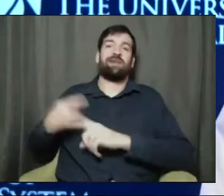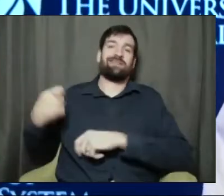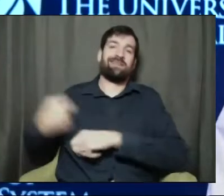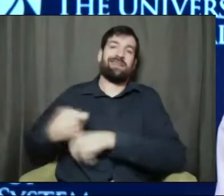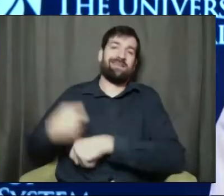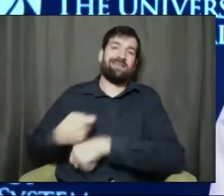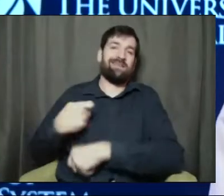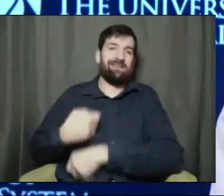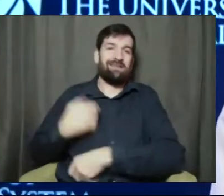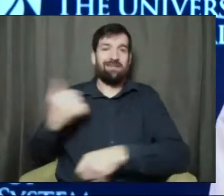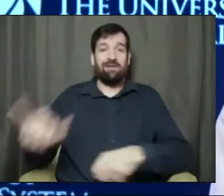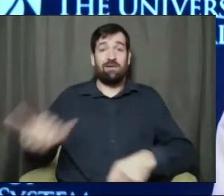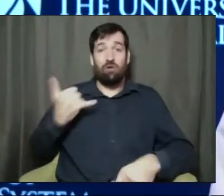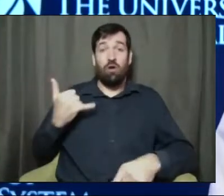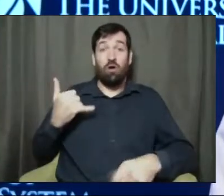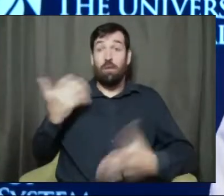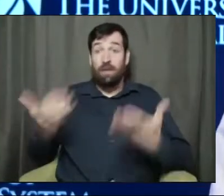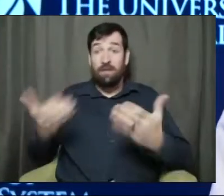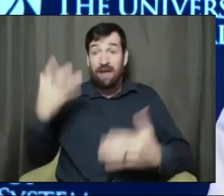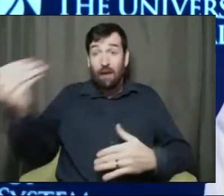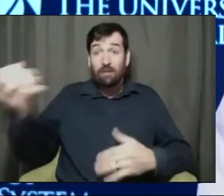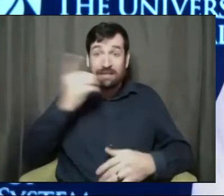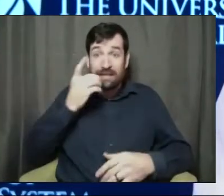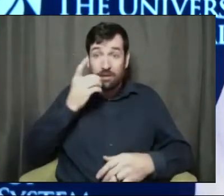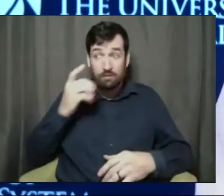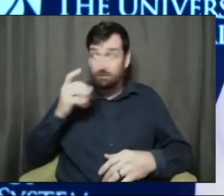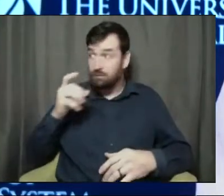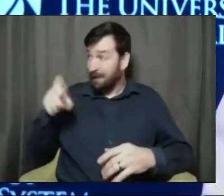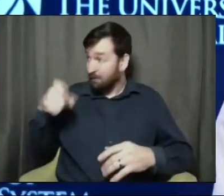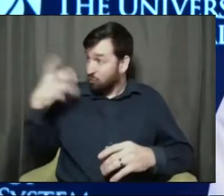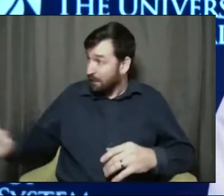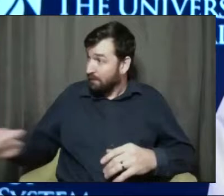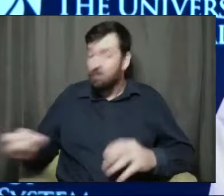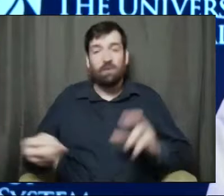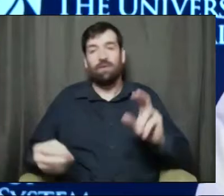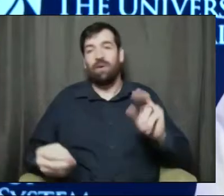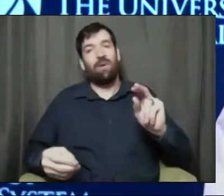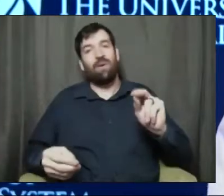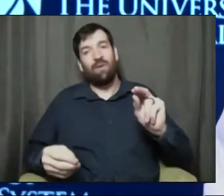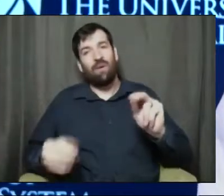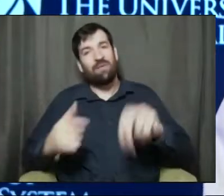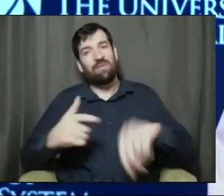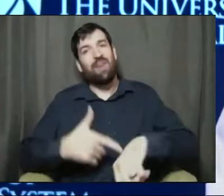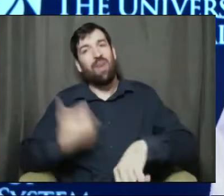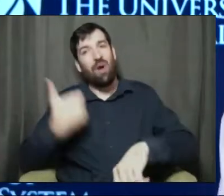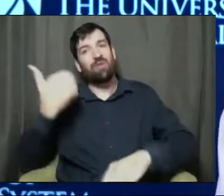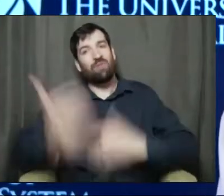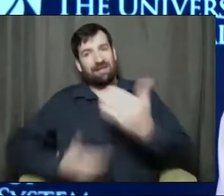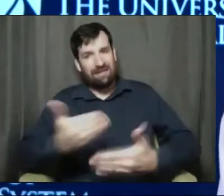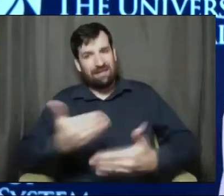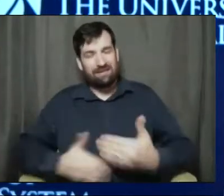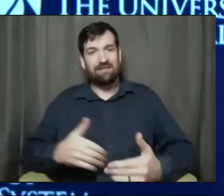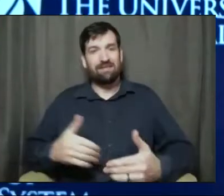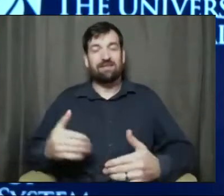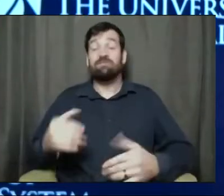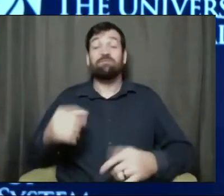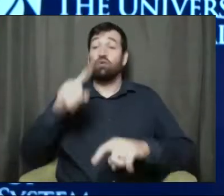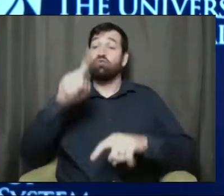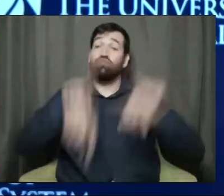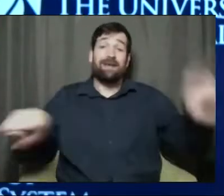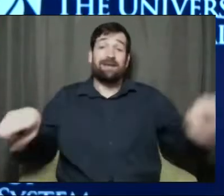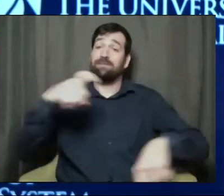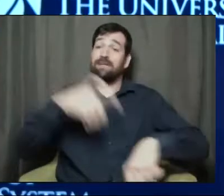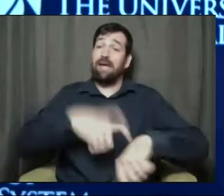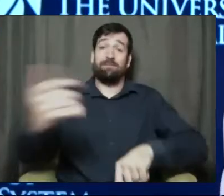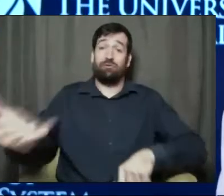we might be out to dinner with them, and they say, "Oh, you have to leave now." I go, no, it's a long process. Right. Usually get calls at random times when there's